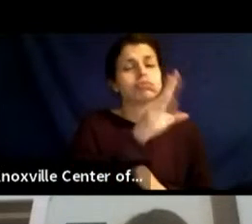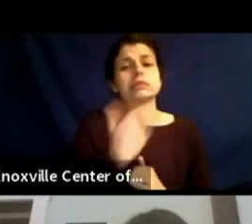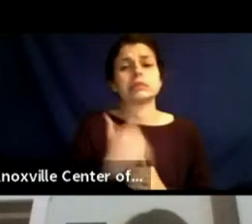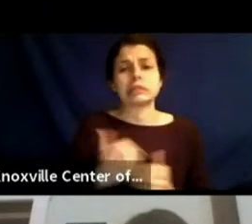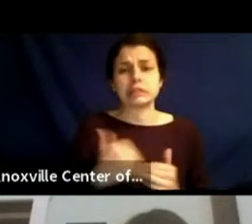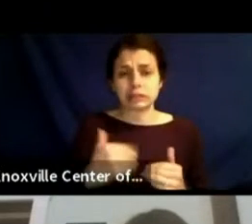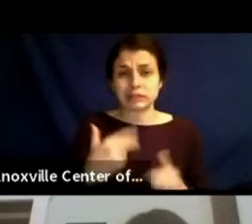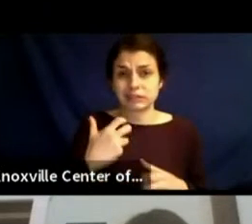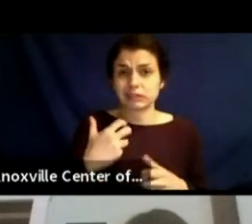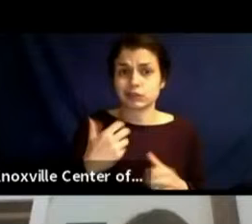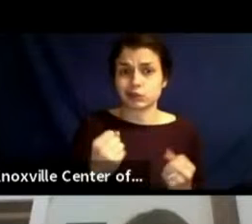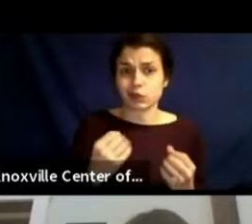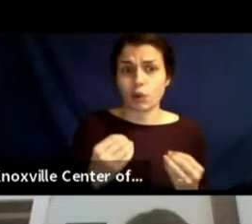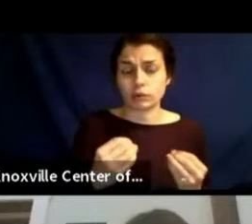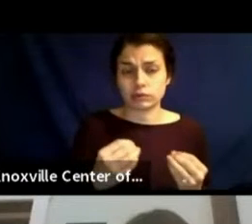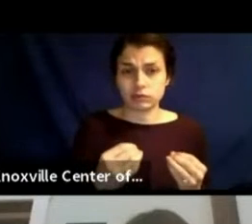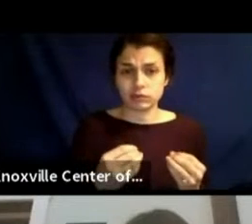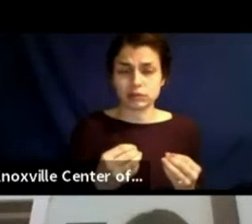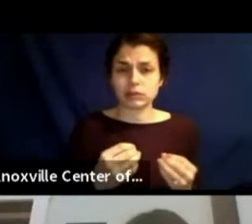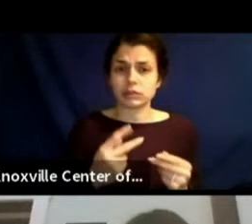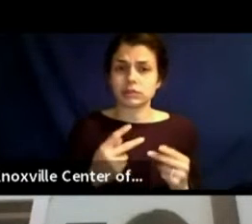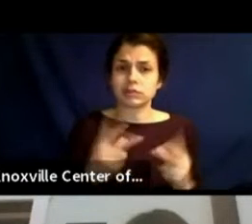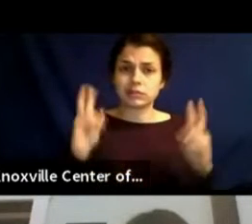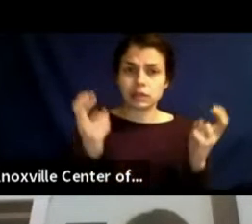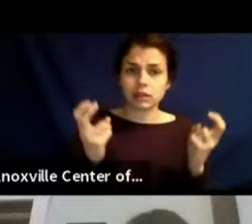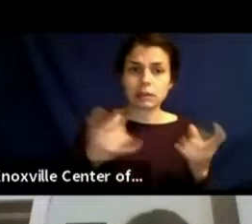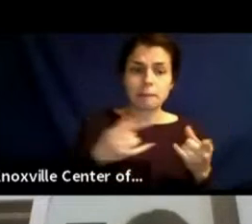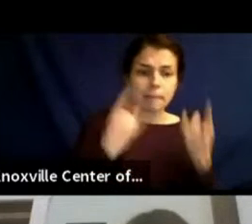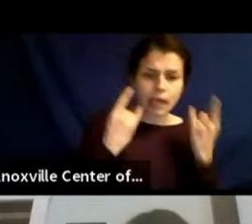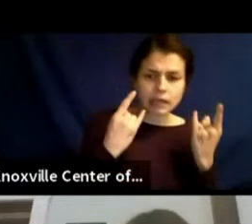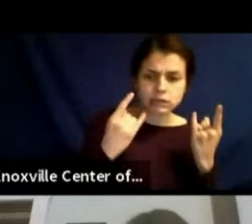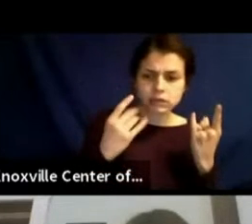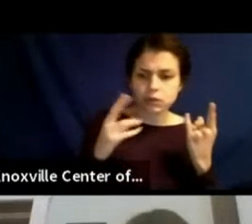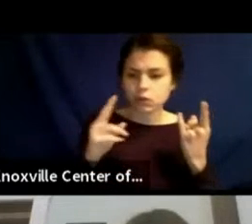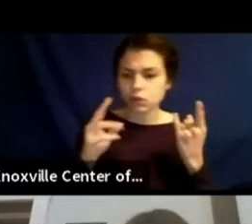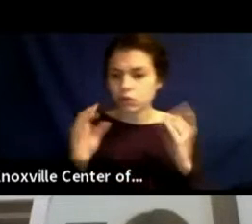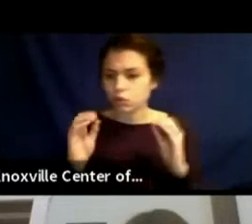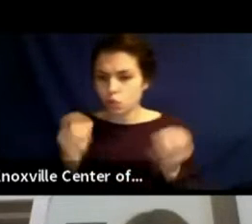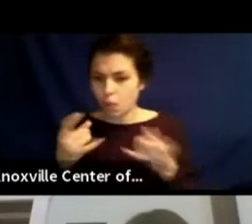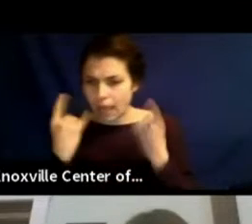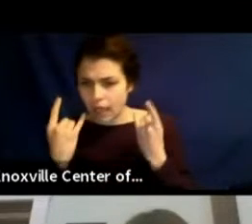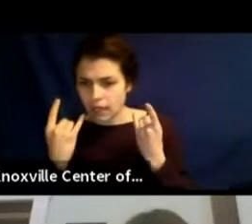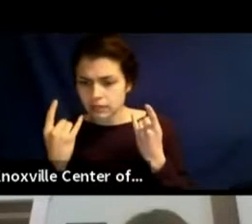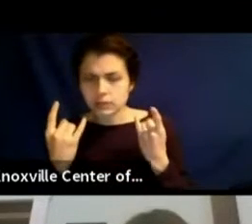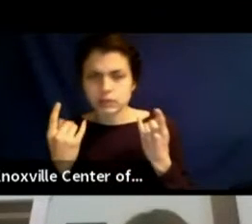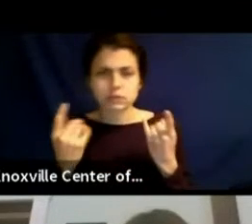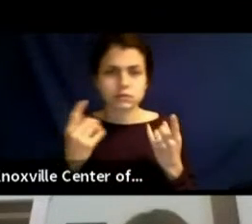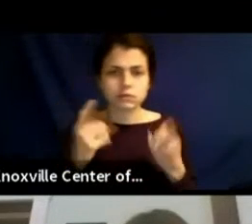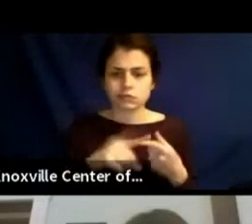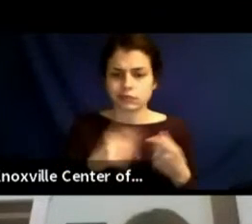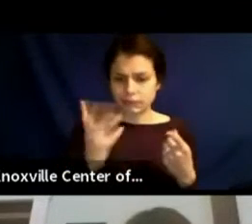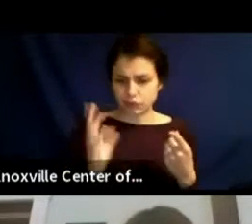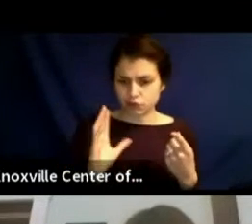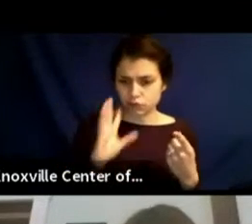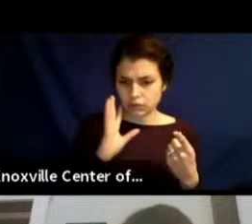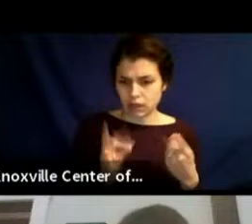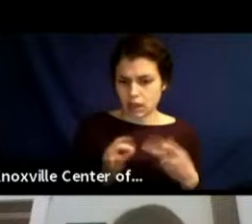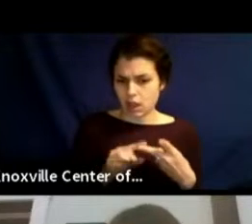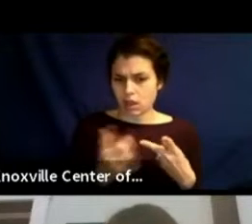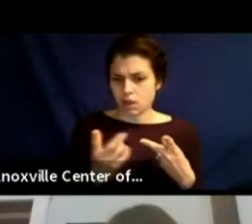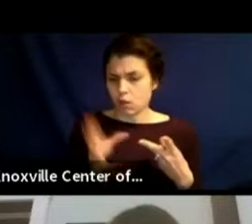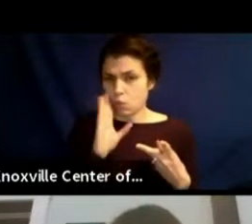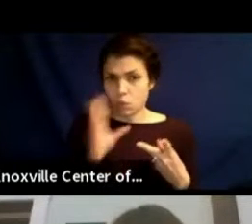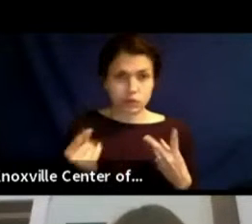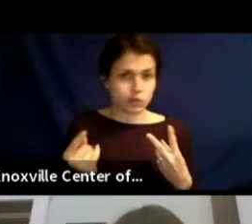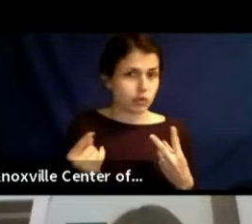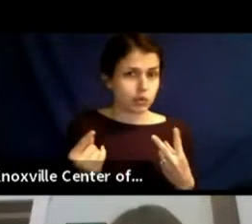discussion. It's almost like mask or not, and then are you going to do anything? That's almost kind of where we are in this type